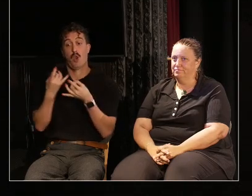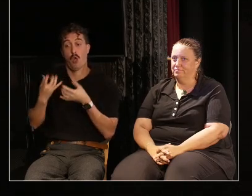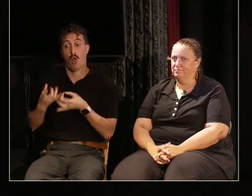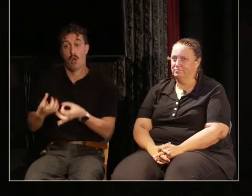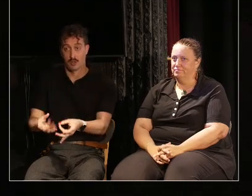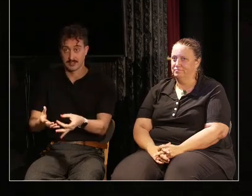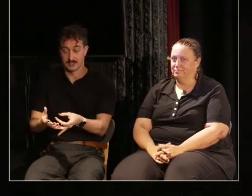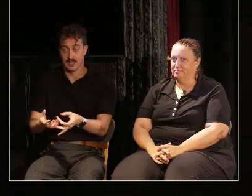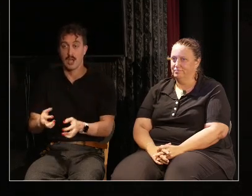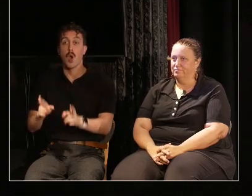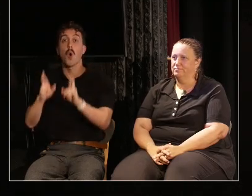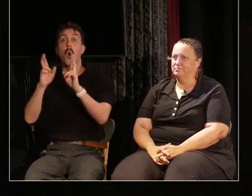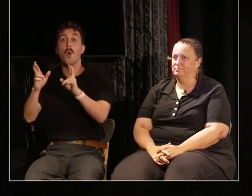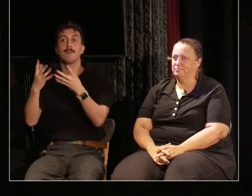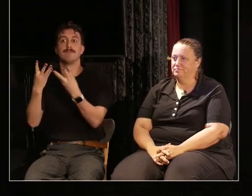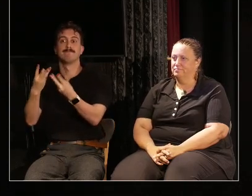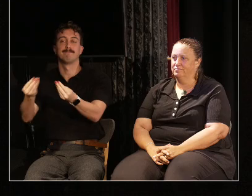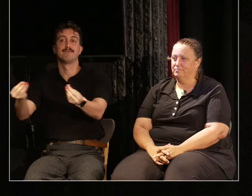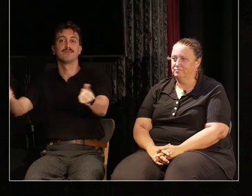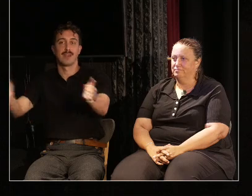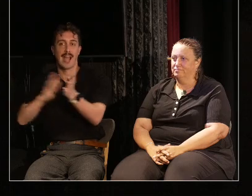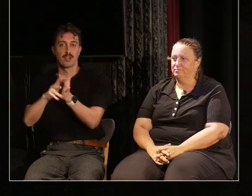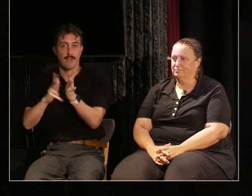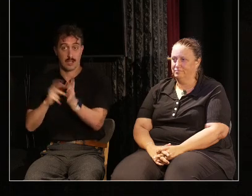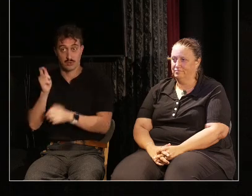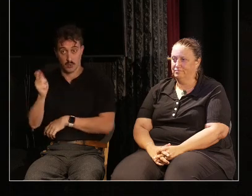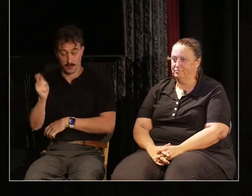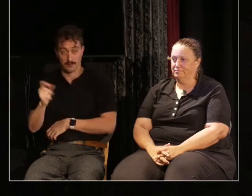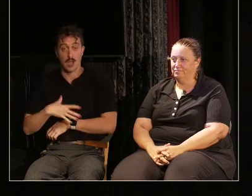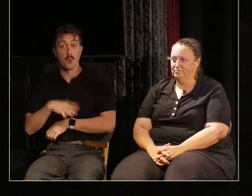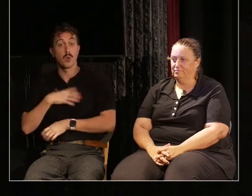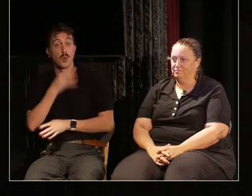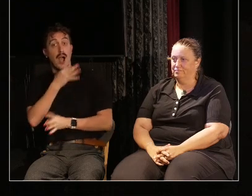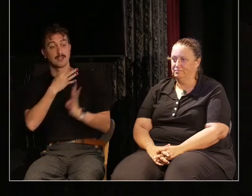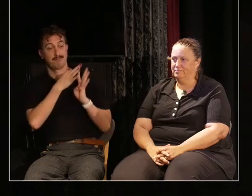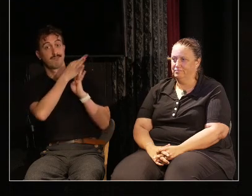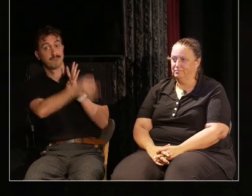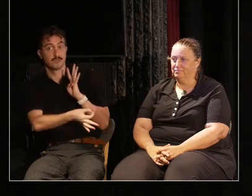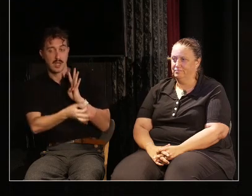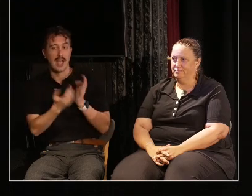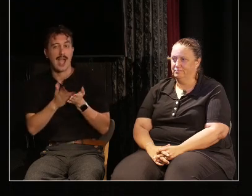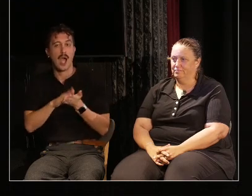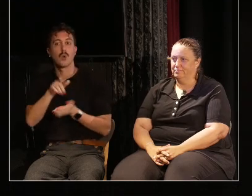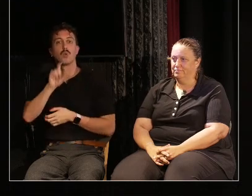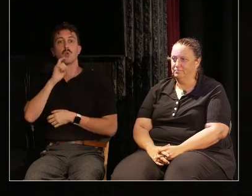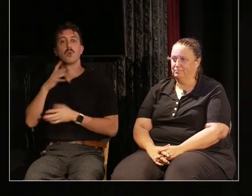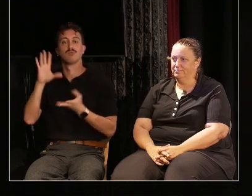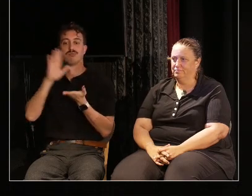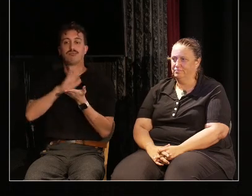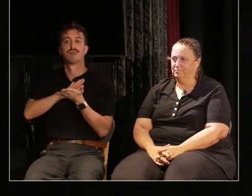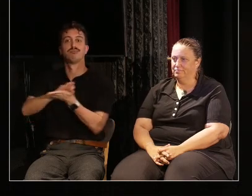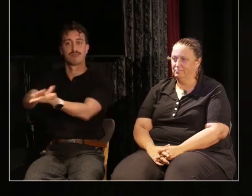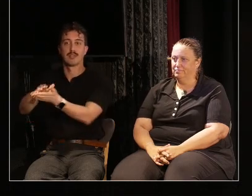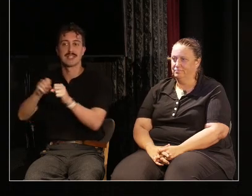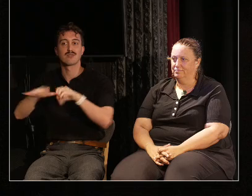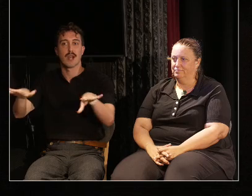ending HIV very soon. I would like to ask each of you, what will you do to achieve virtual elimination of HIV transmission